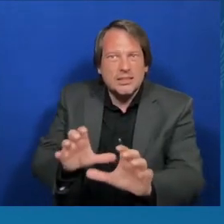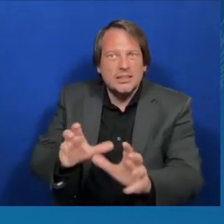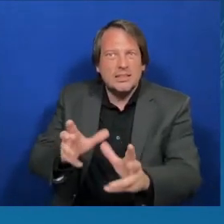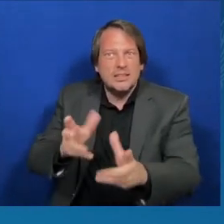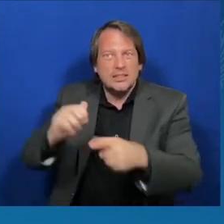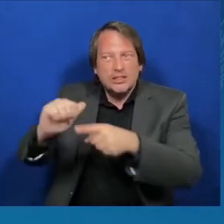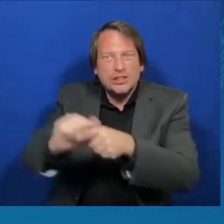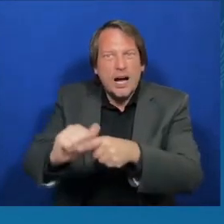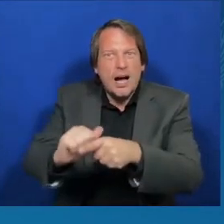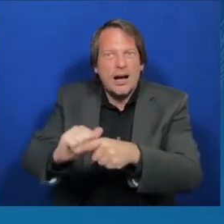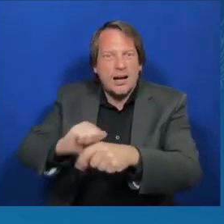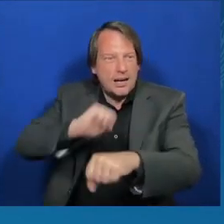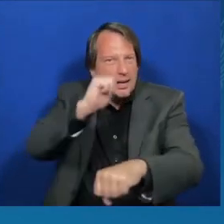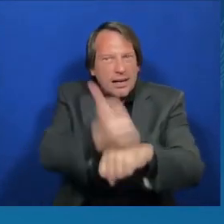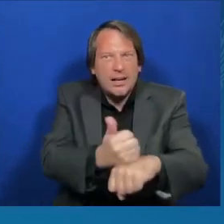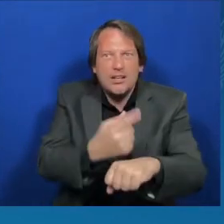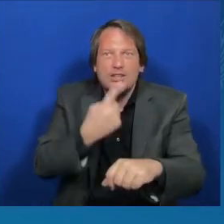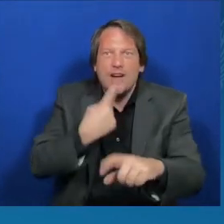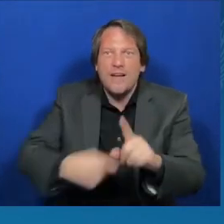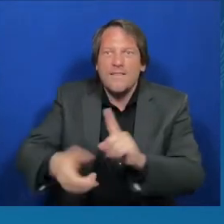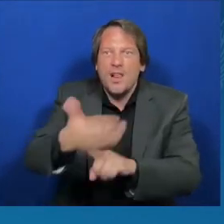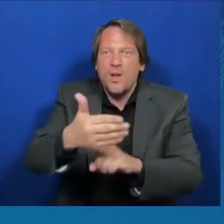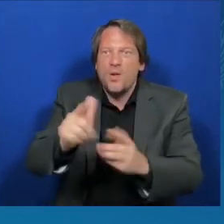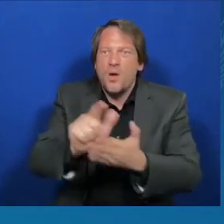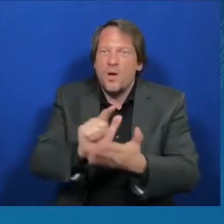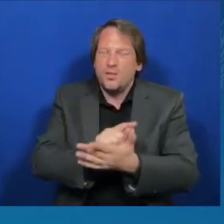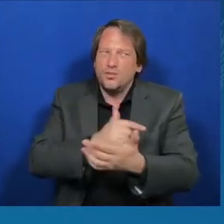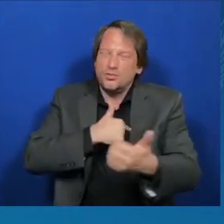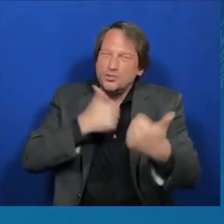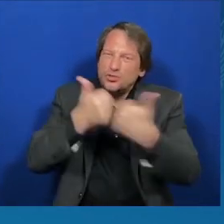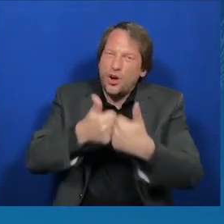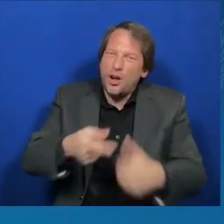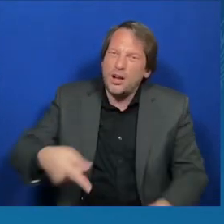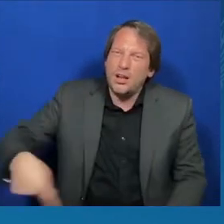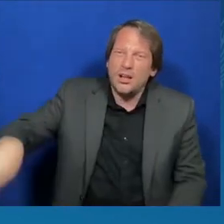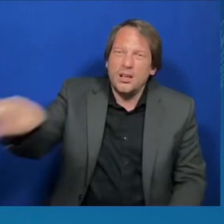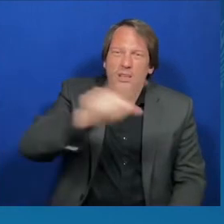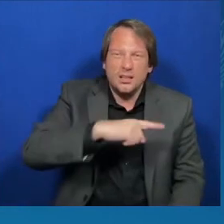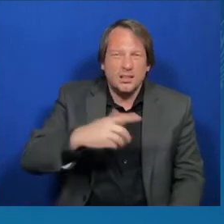on over. We got some resources for you to help you implement